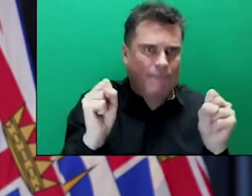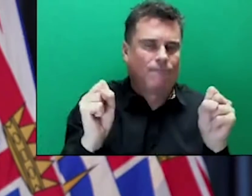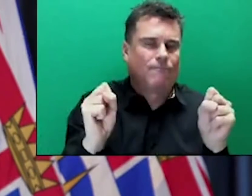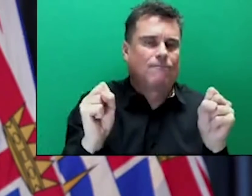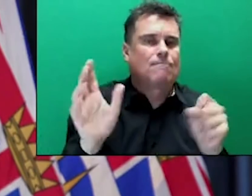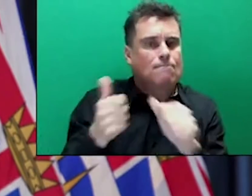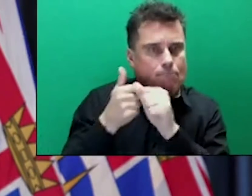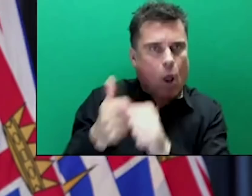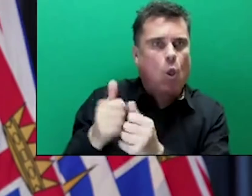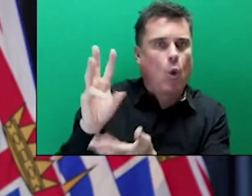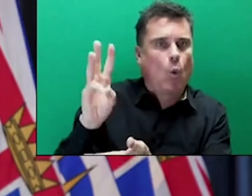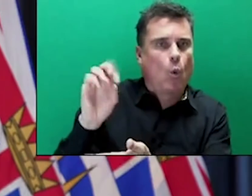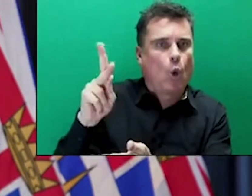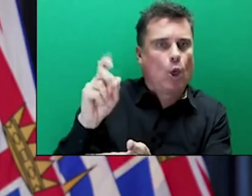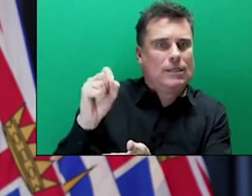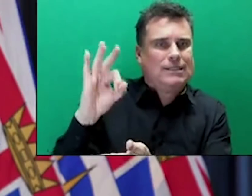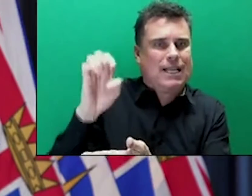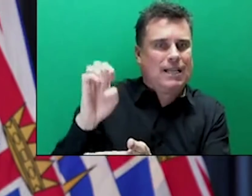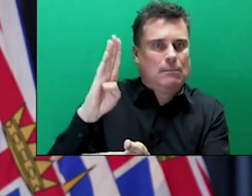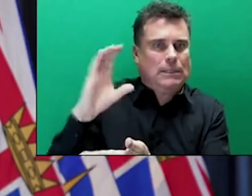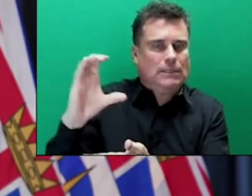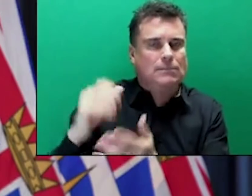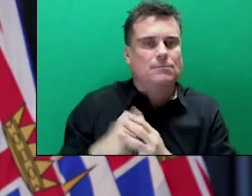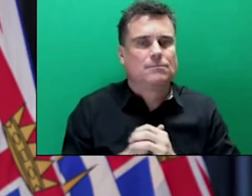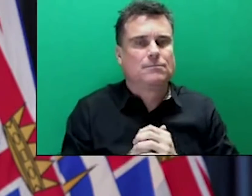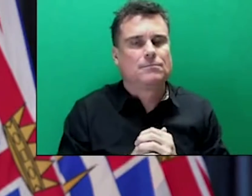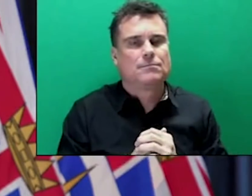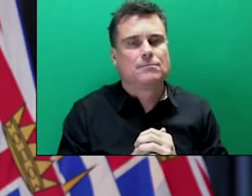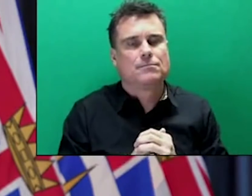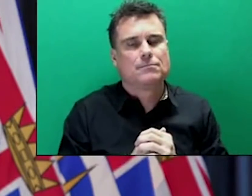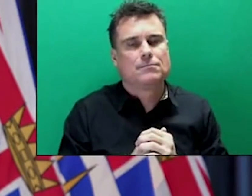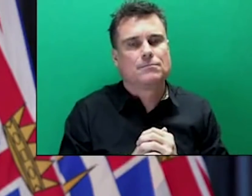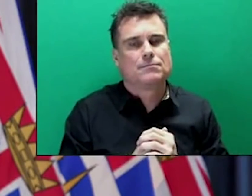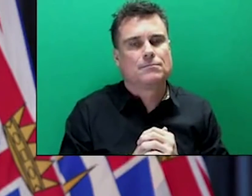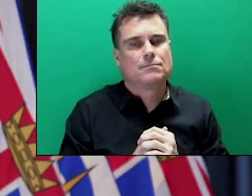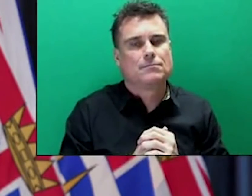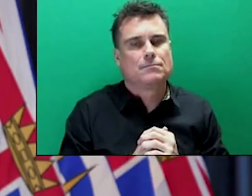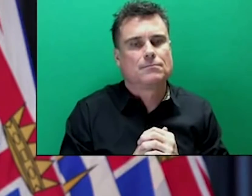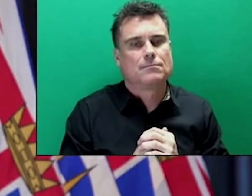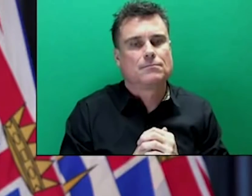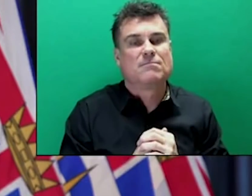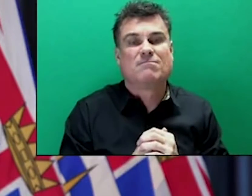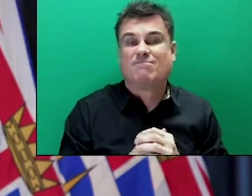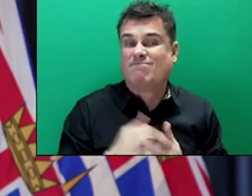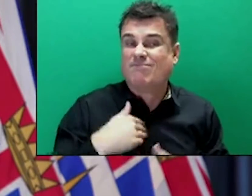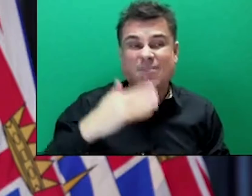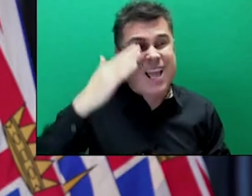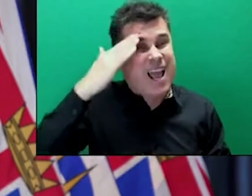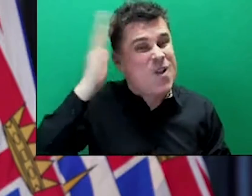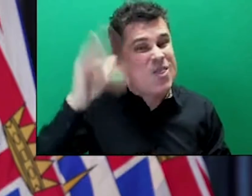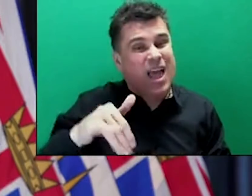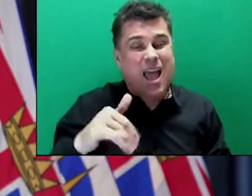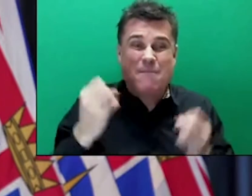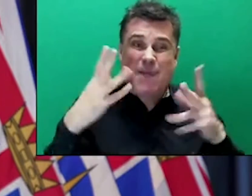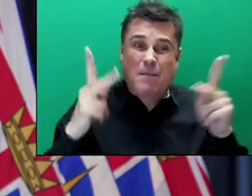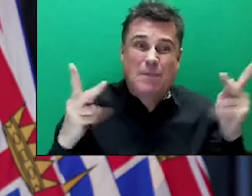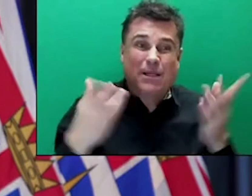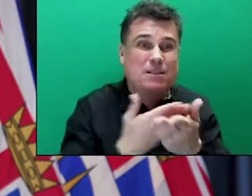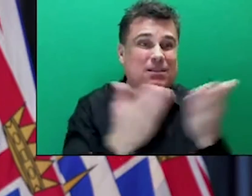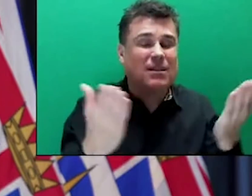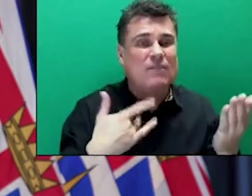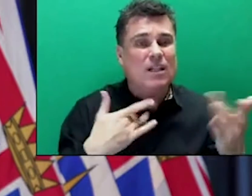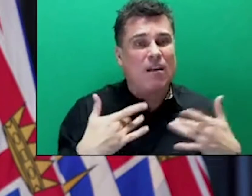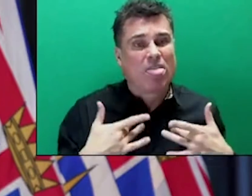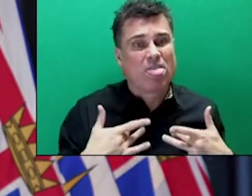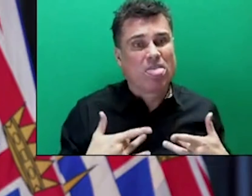I understand that for many of us, this will mean celebrating the coming important holidays in